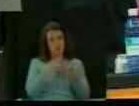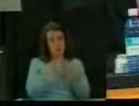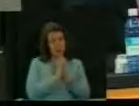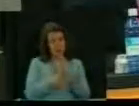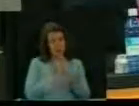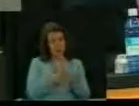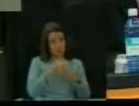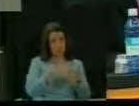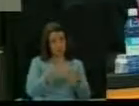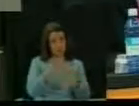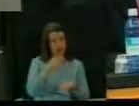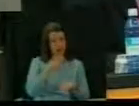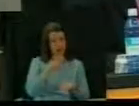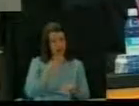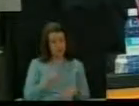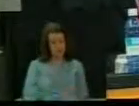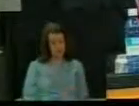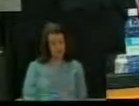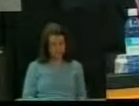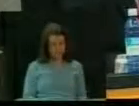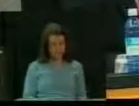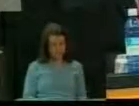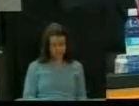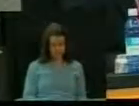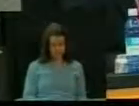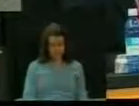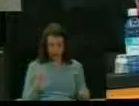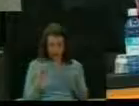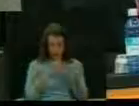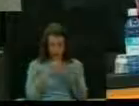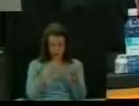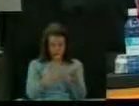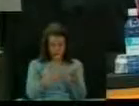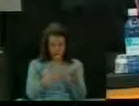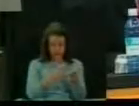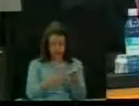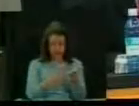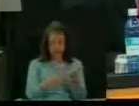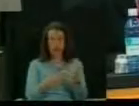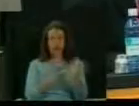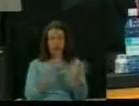right to come up here and talk. And a citizen wrote a letter and asked us to put it on the agenda.